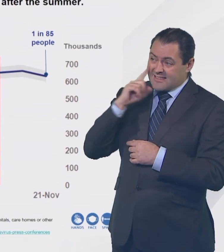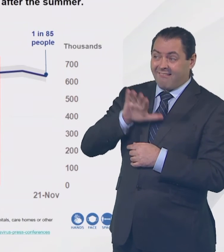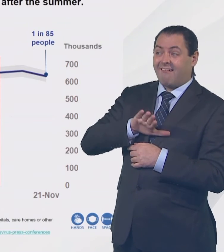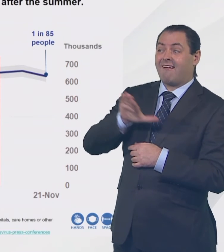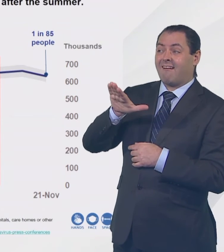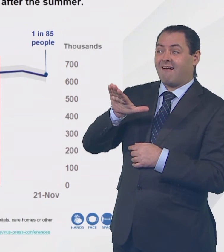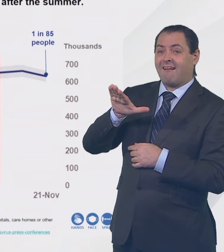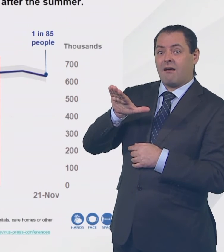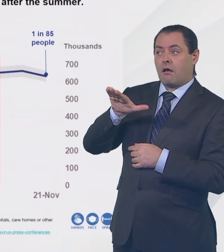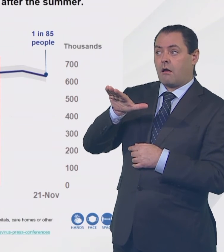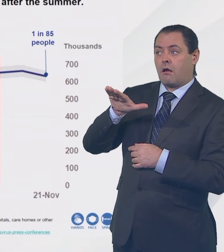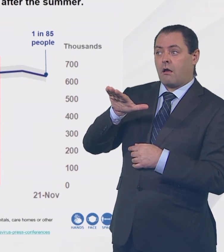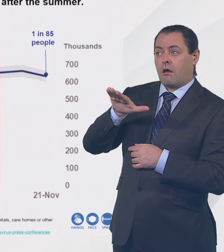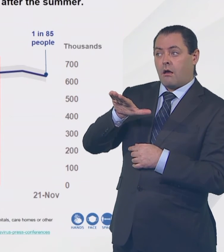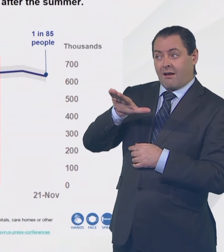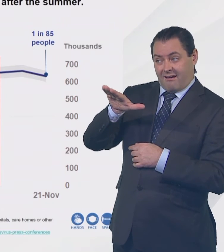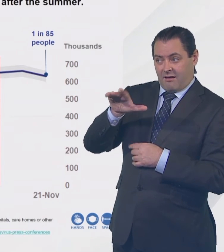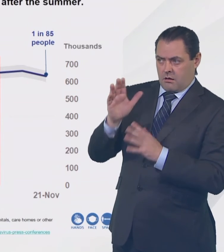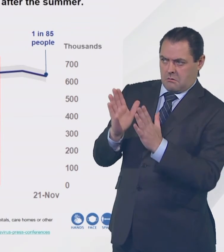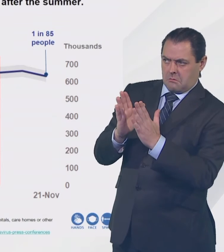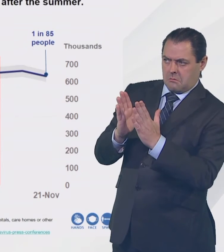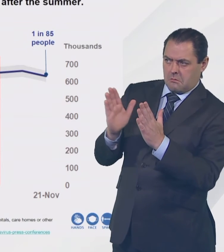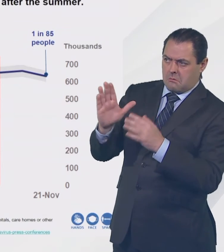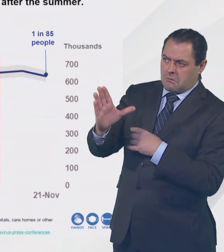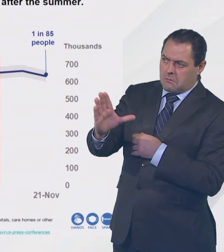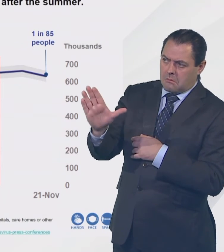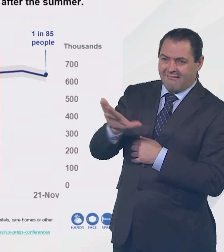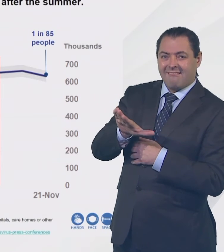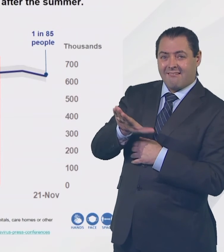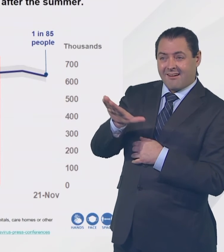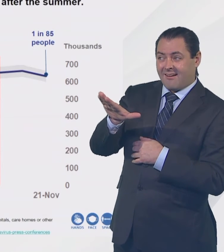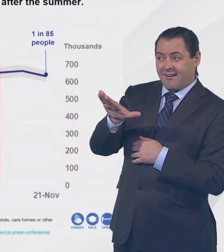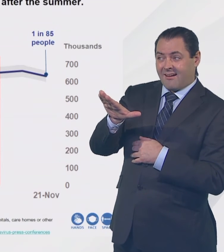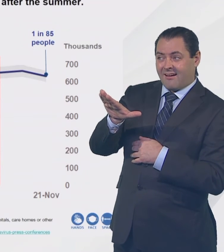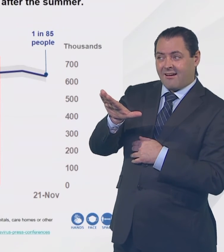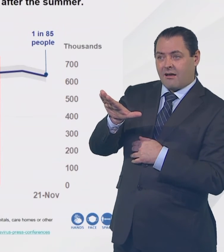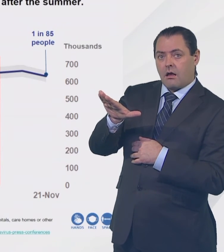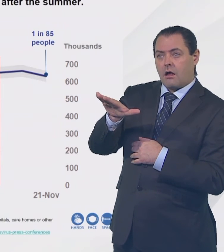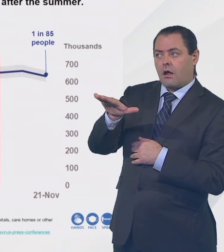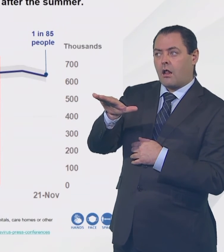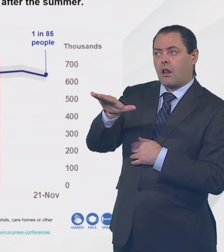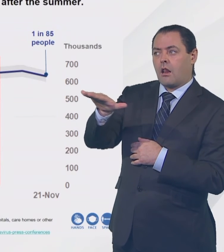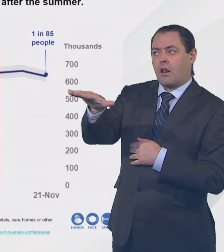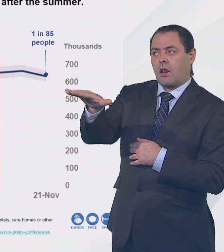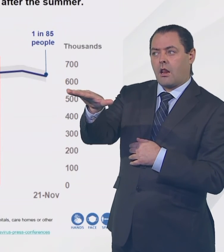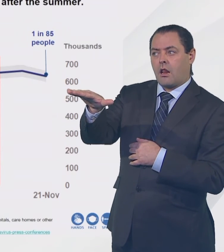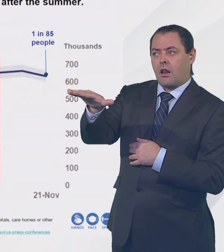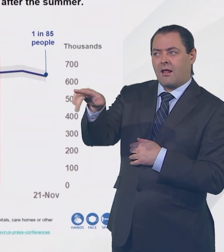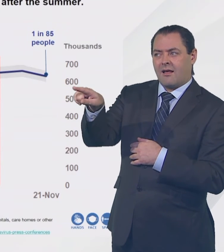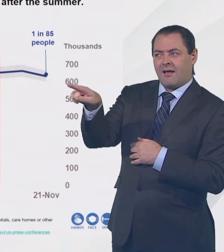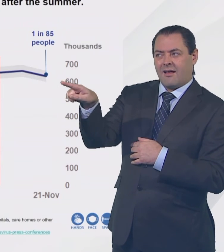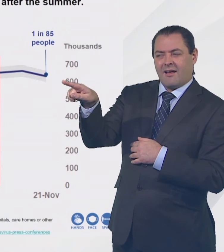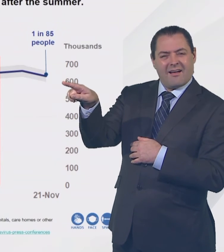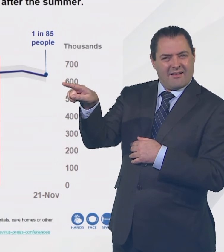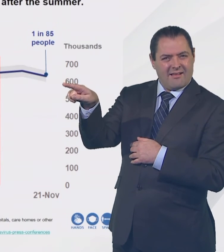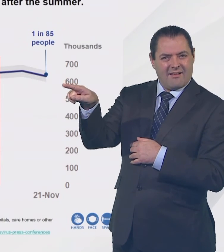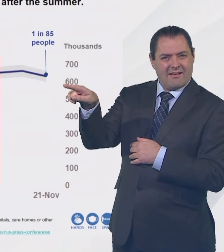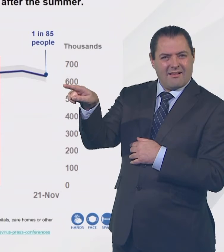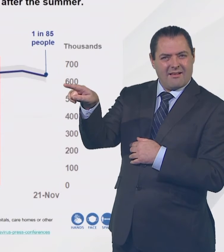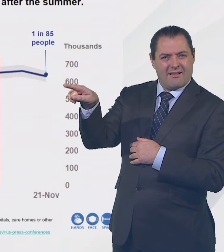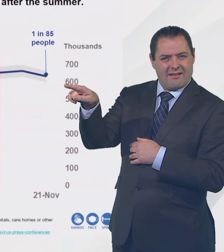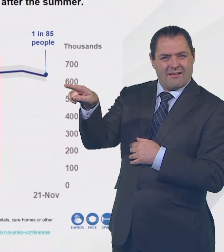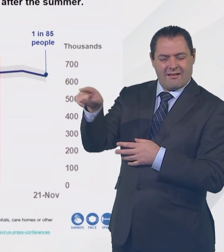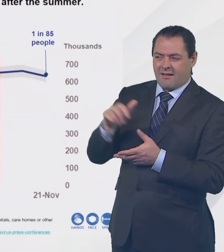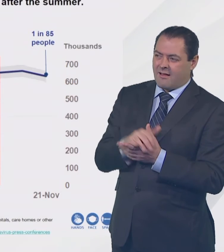introduced, initially, the rate of increase of the number of cases continued, but then it started to come down a little bit.